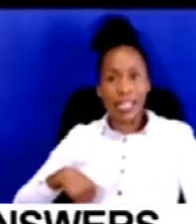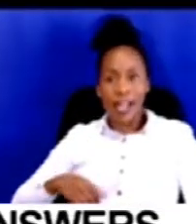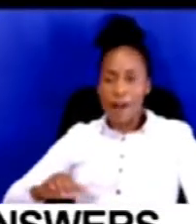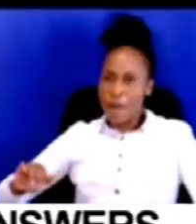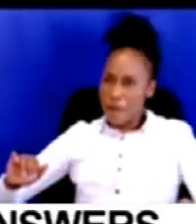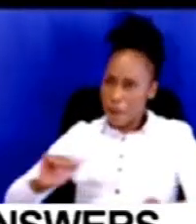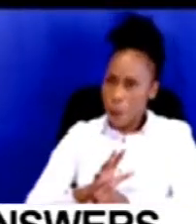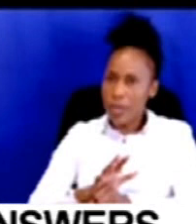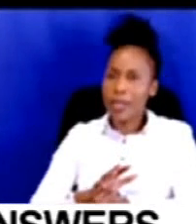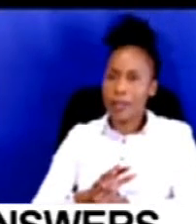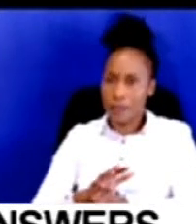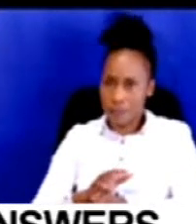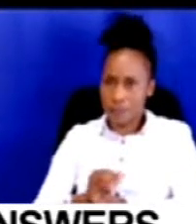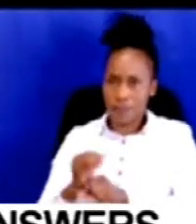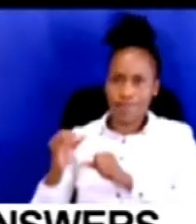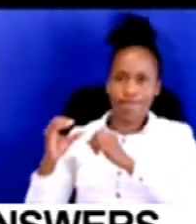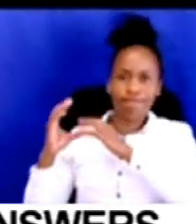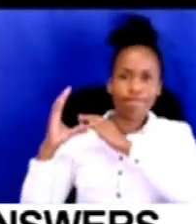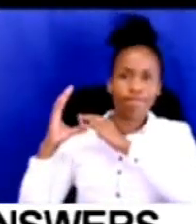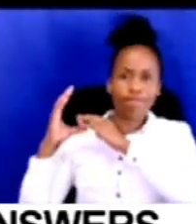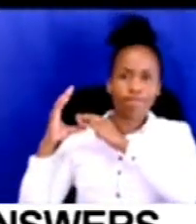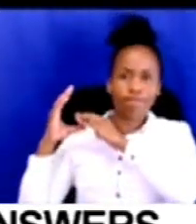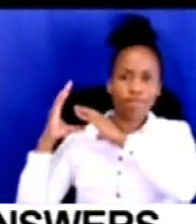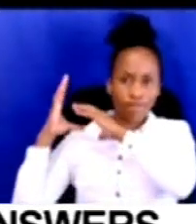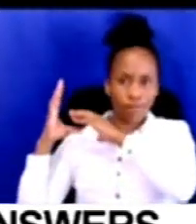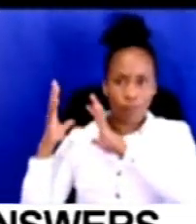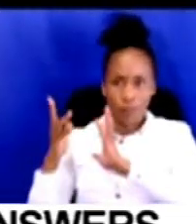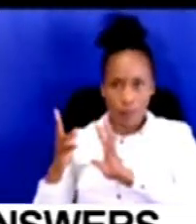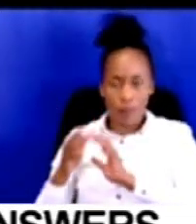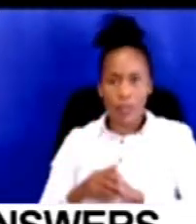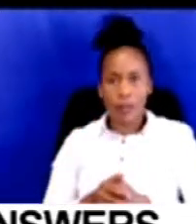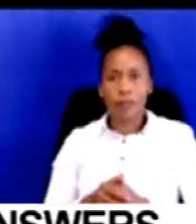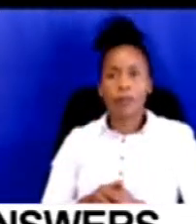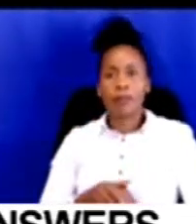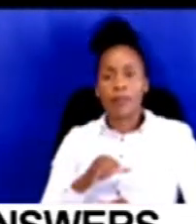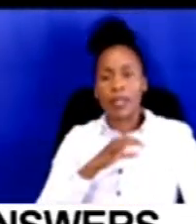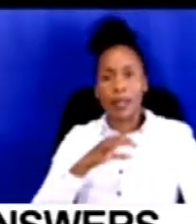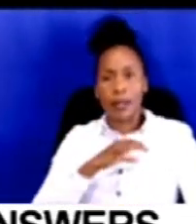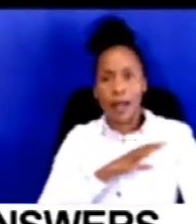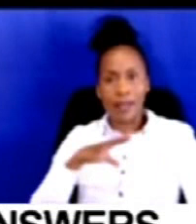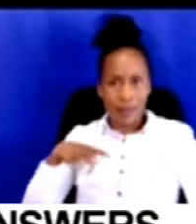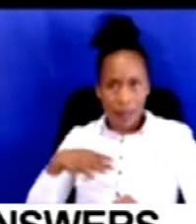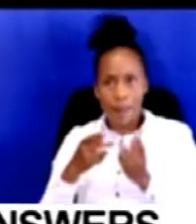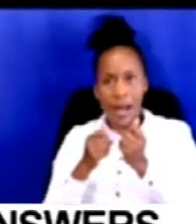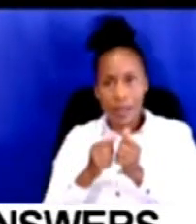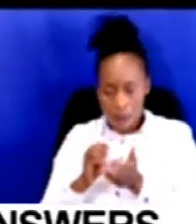fully capacitated. Council should put aside money to empower their